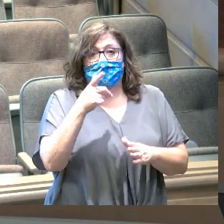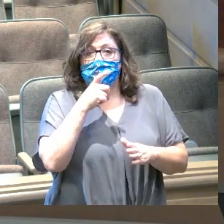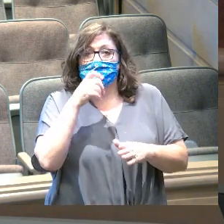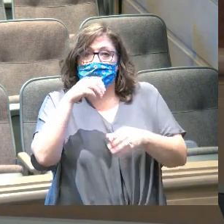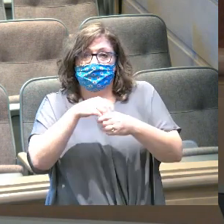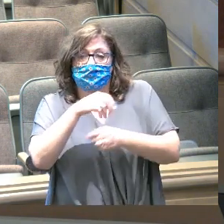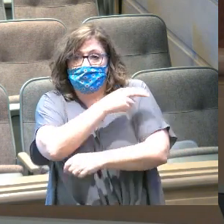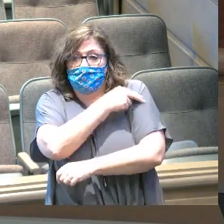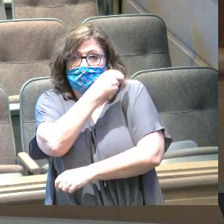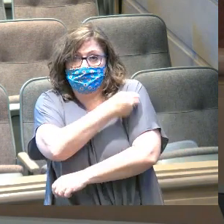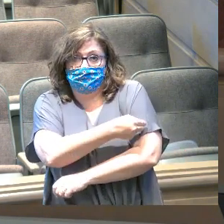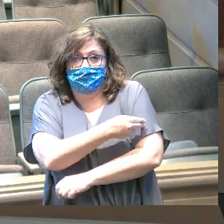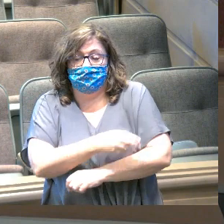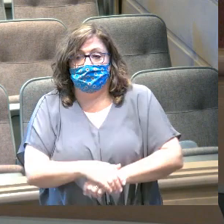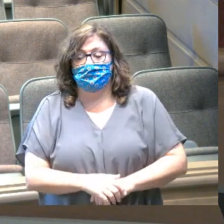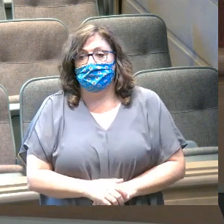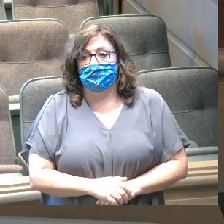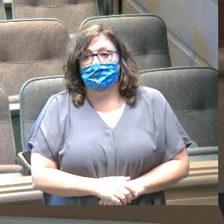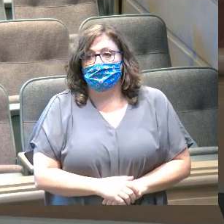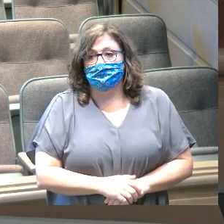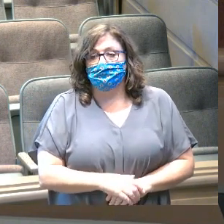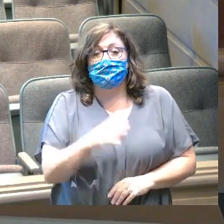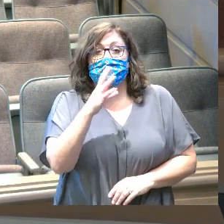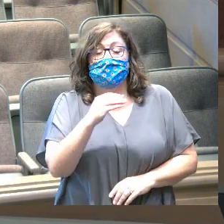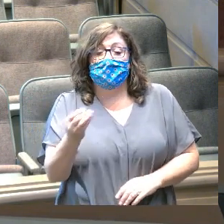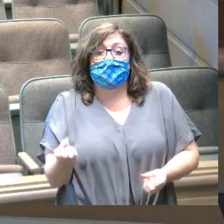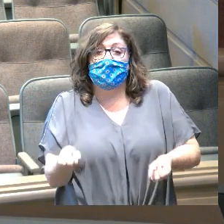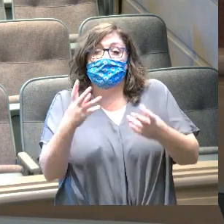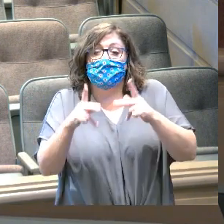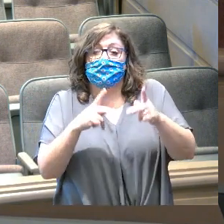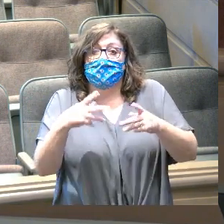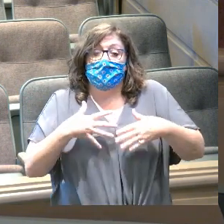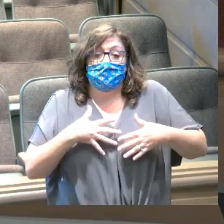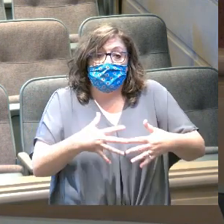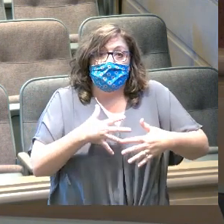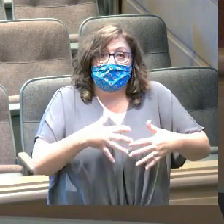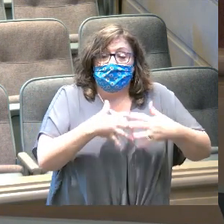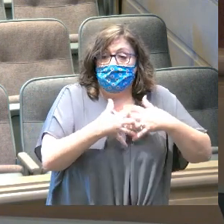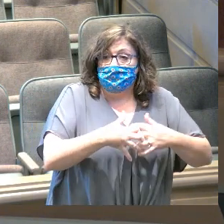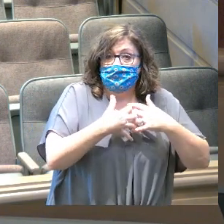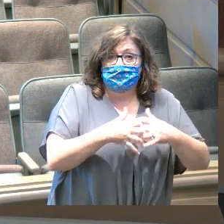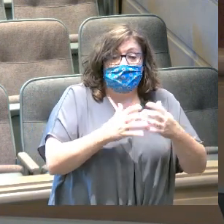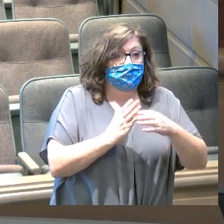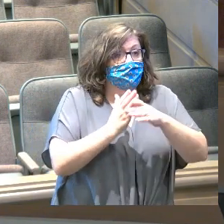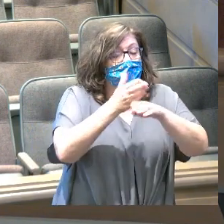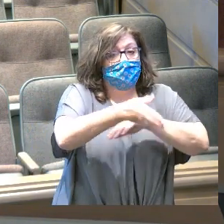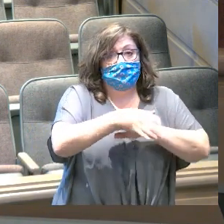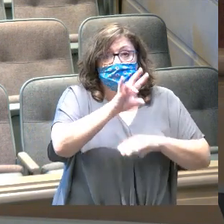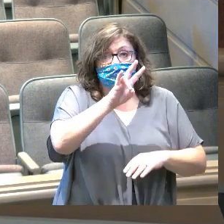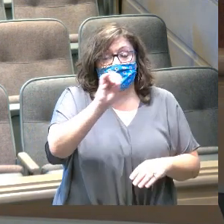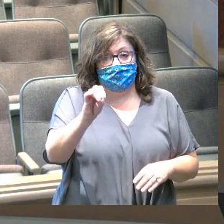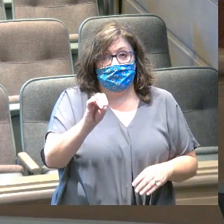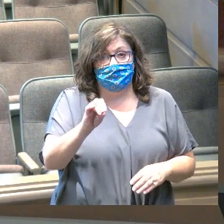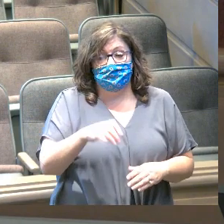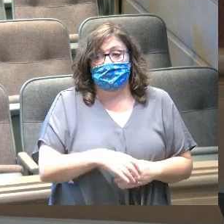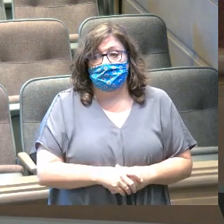in Phoebe. And the number of people on respirators was well above 70, if I remember